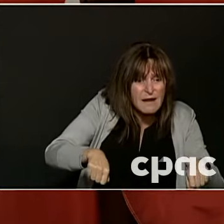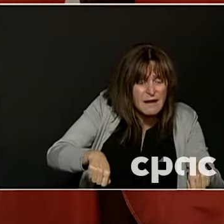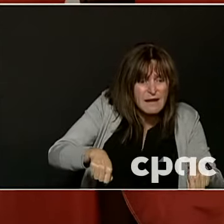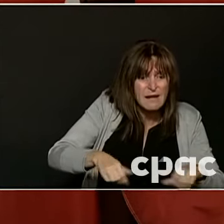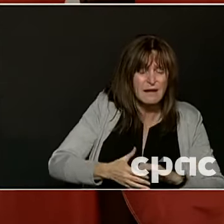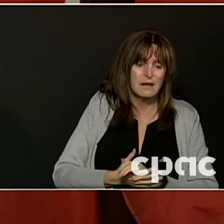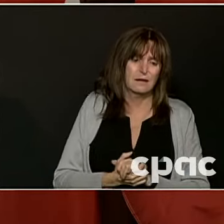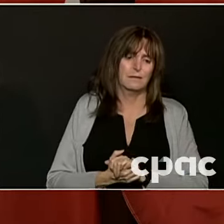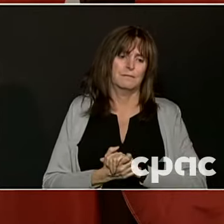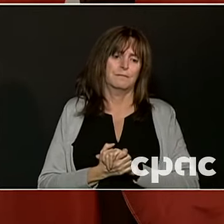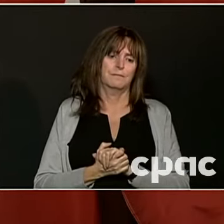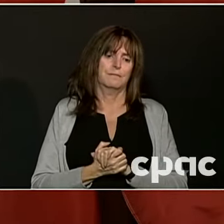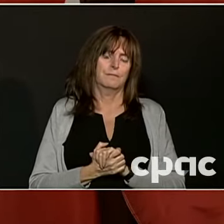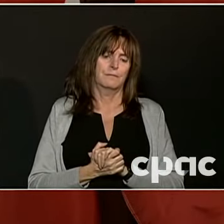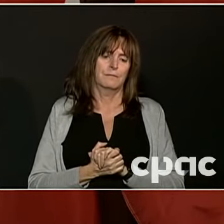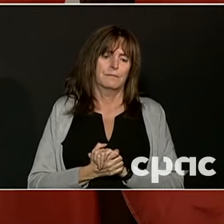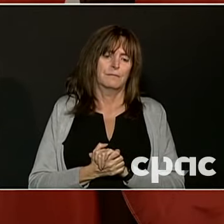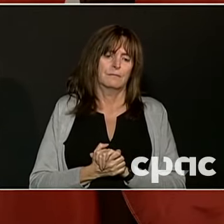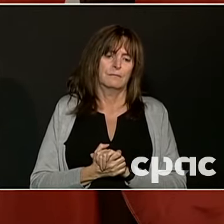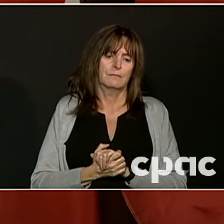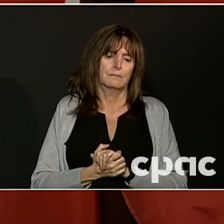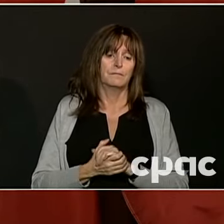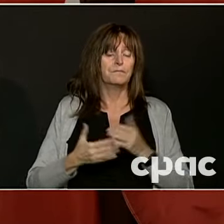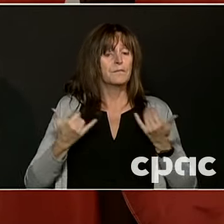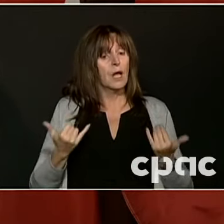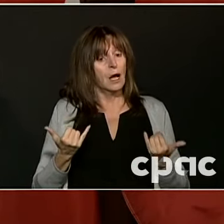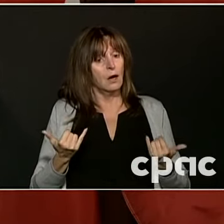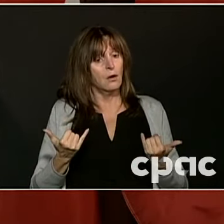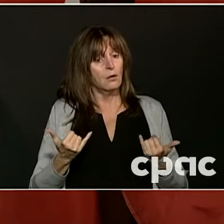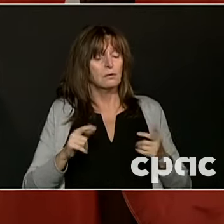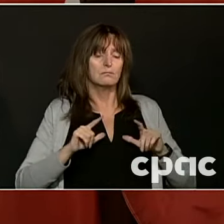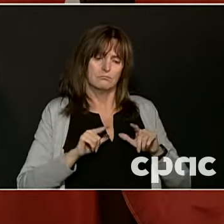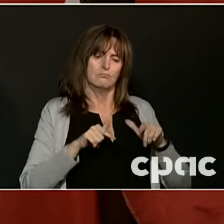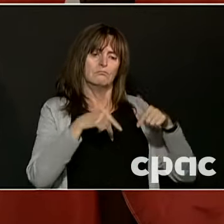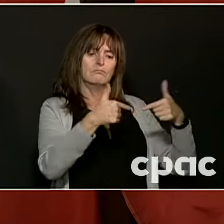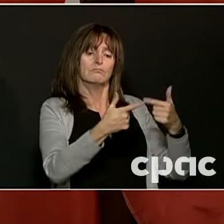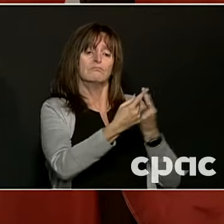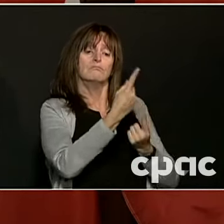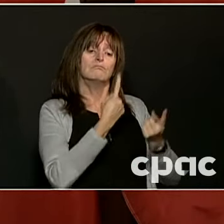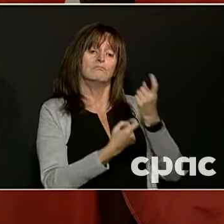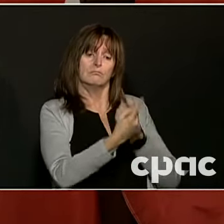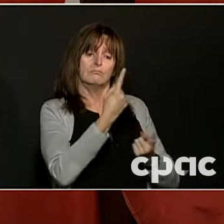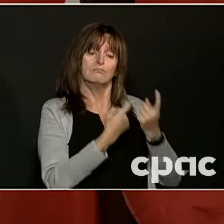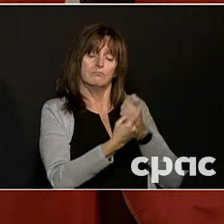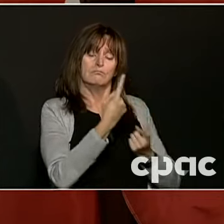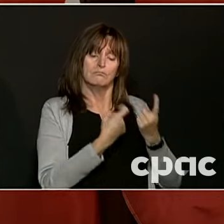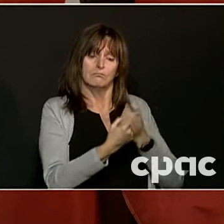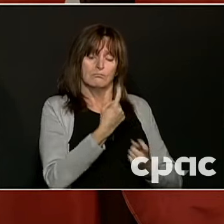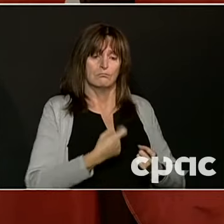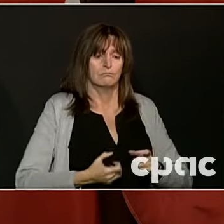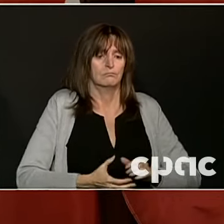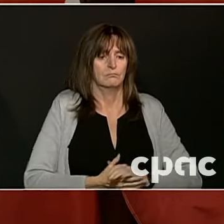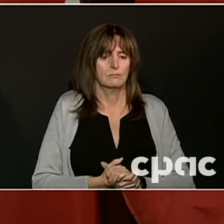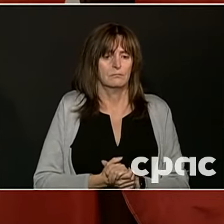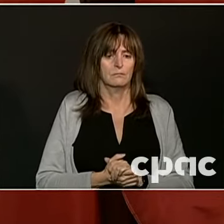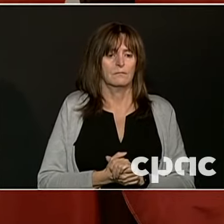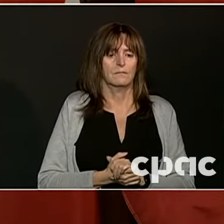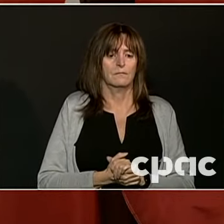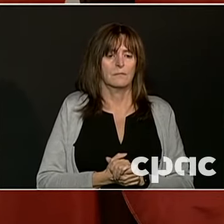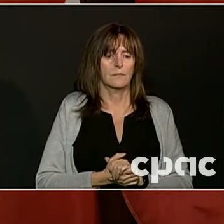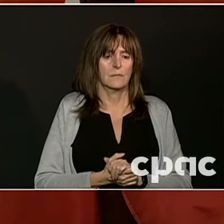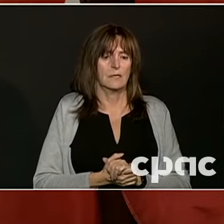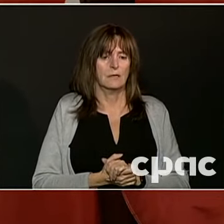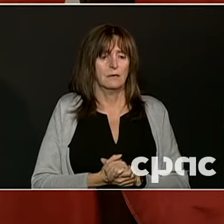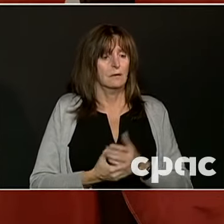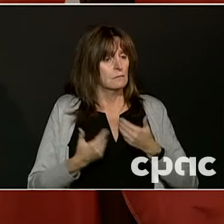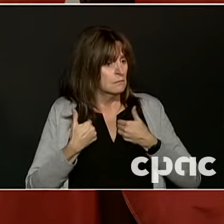So I'd like to now ask questions from media. And if you could ask if you want to address it to either Dr. Huyer, Dr. Brown,